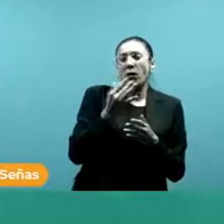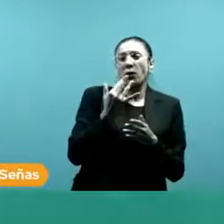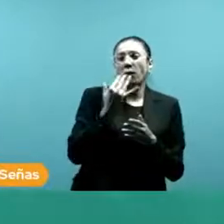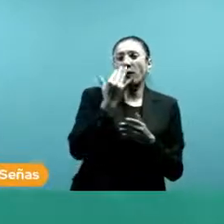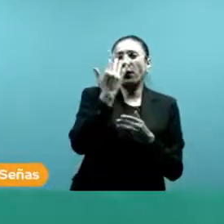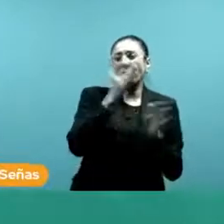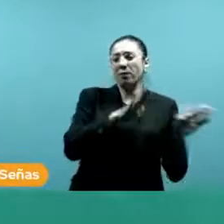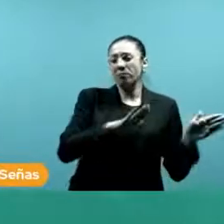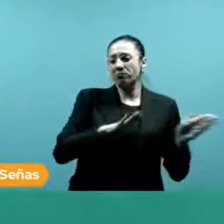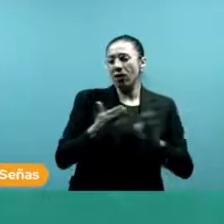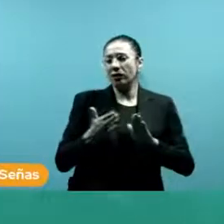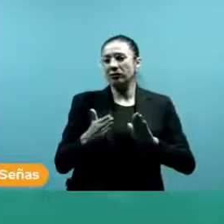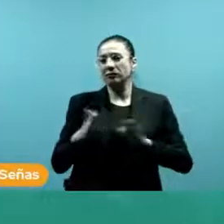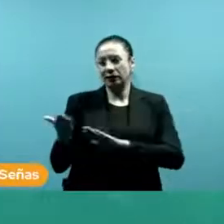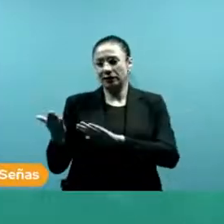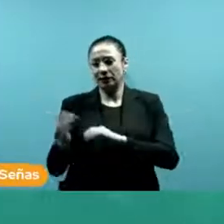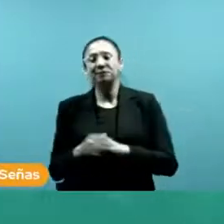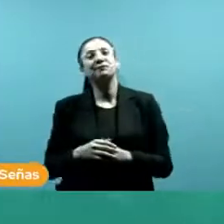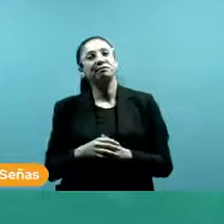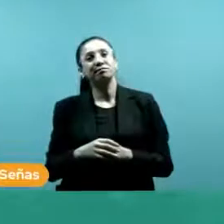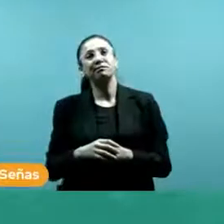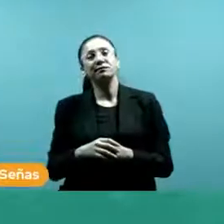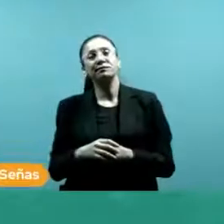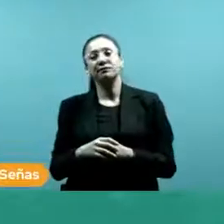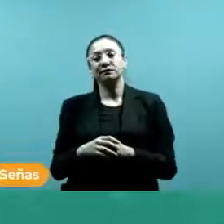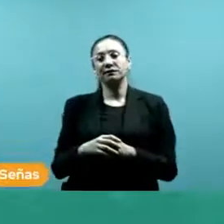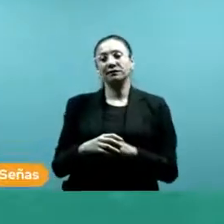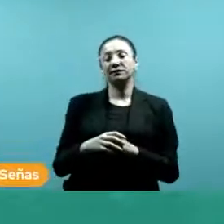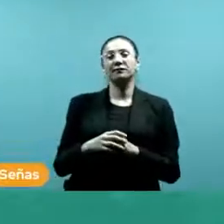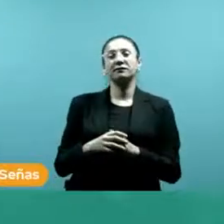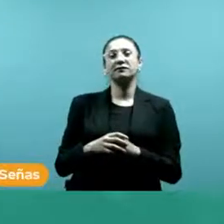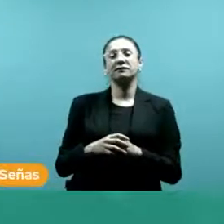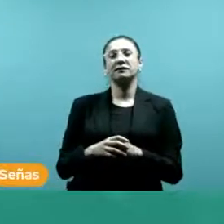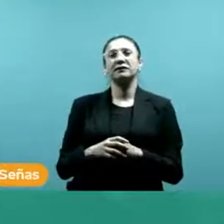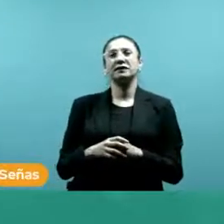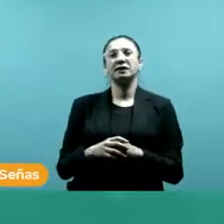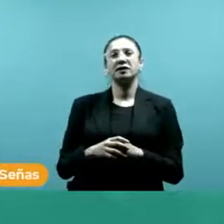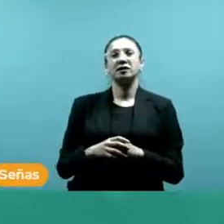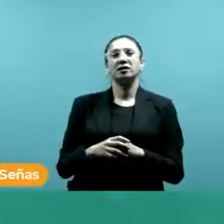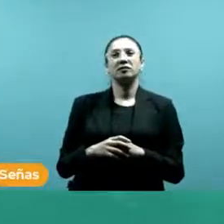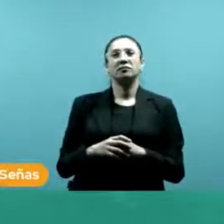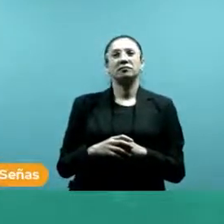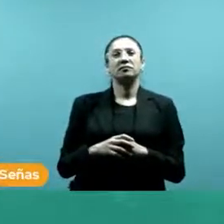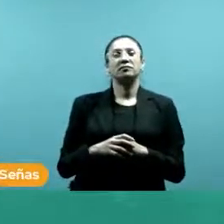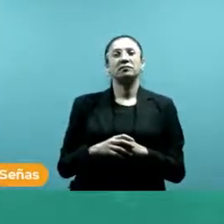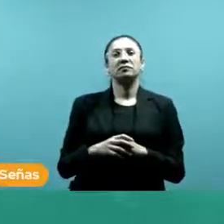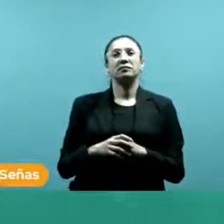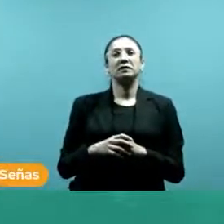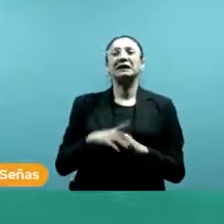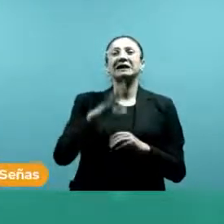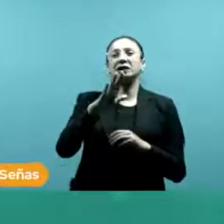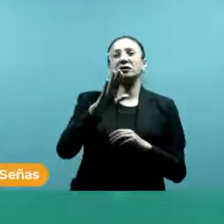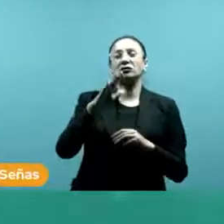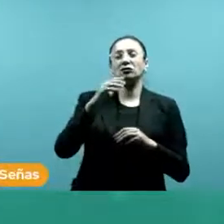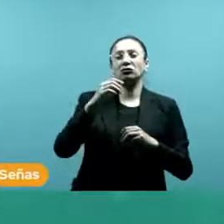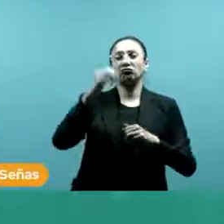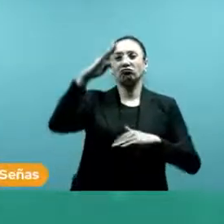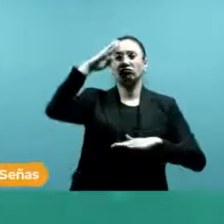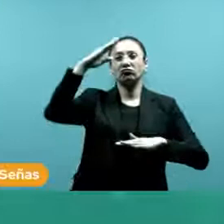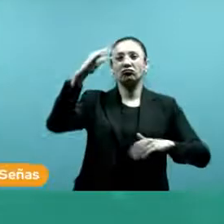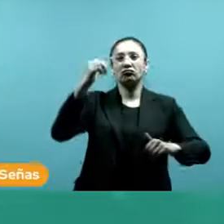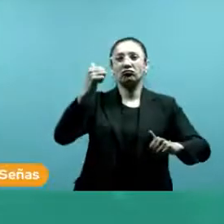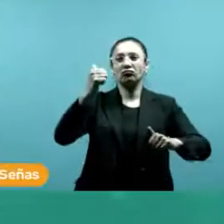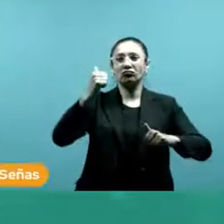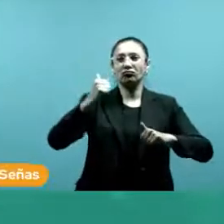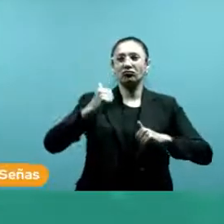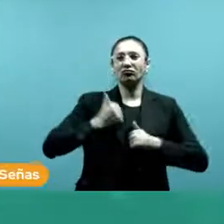gas. For the Soviet soldiers, Auschwitz starts building a second camp, and the camp was built in